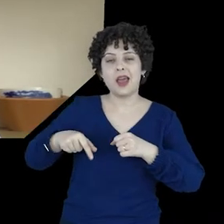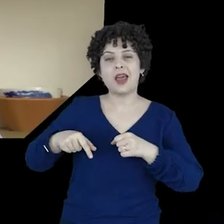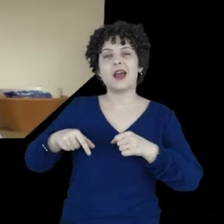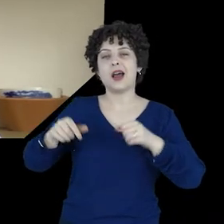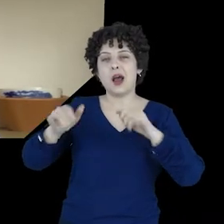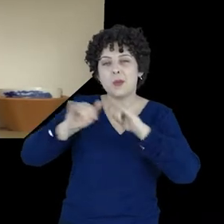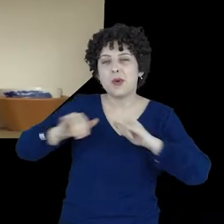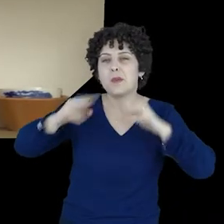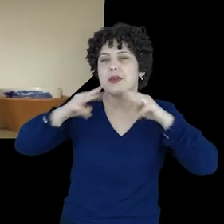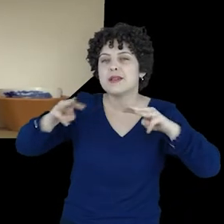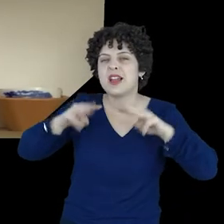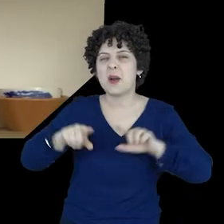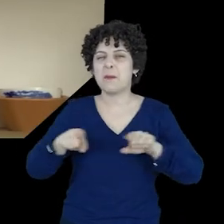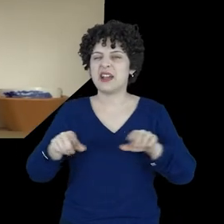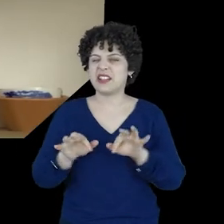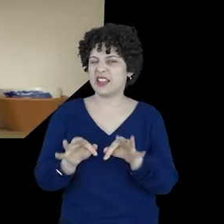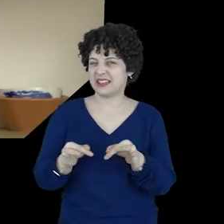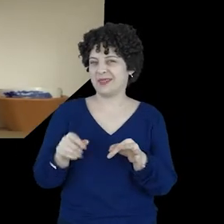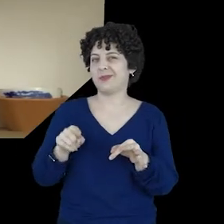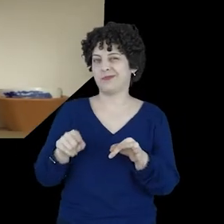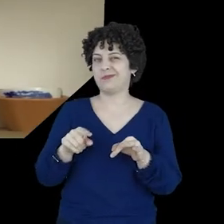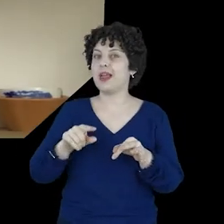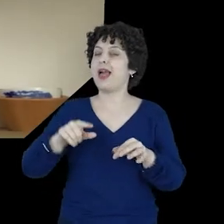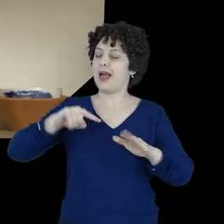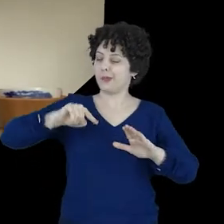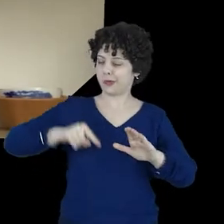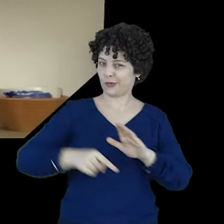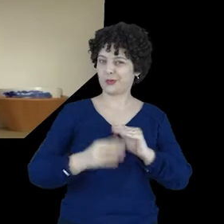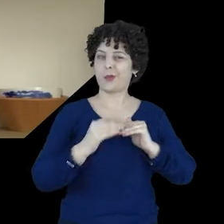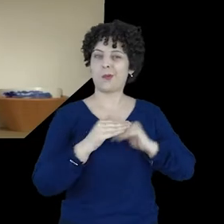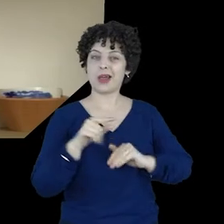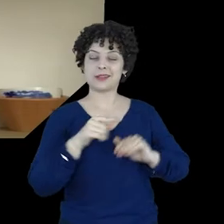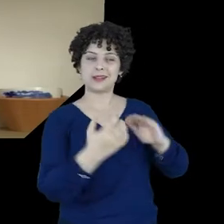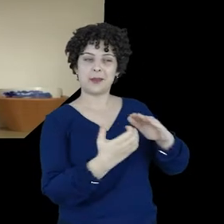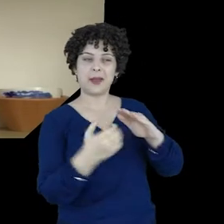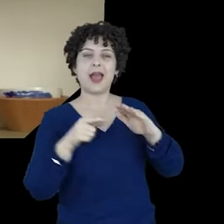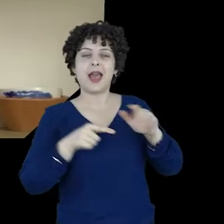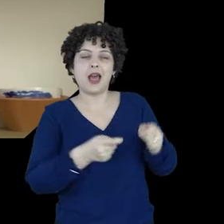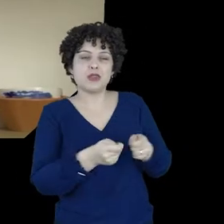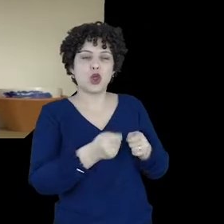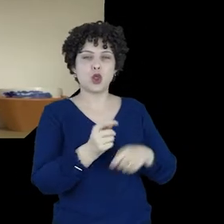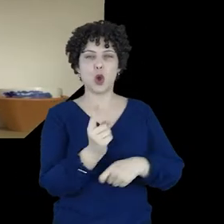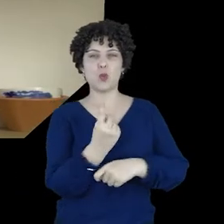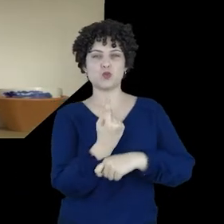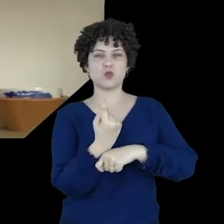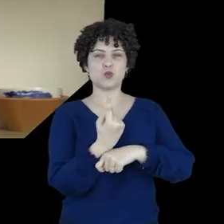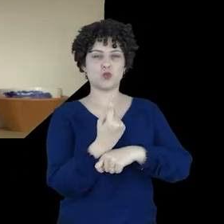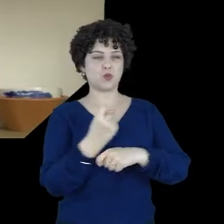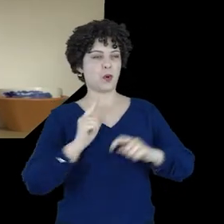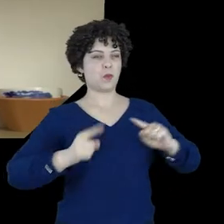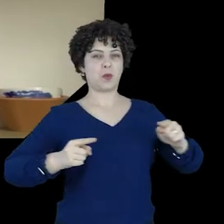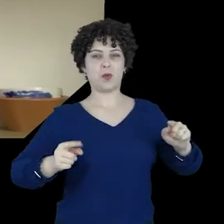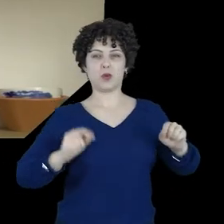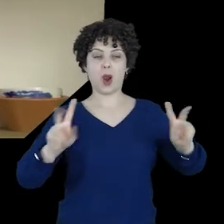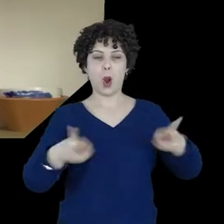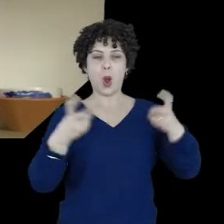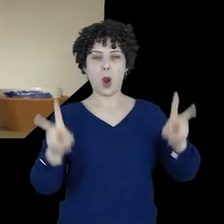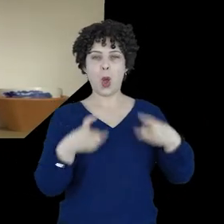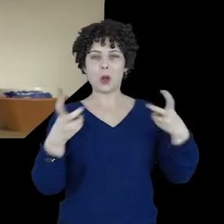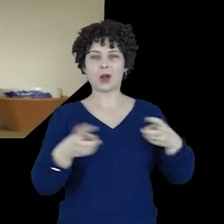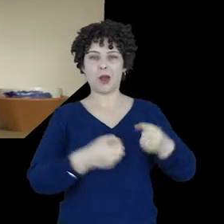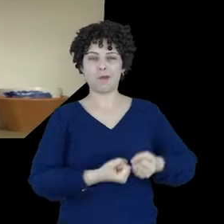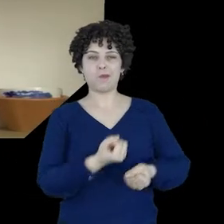little bit simplistic. It's actually more accurate to describe these companies as sort of monopolies built on the ownership